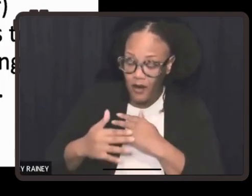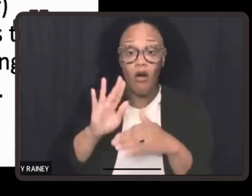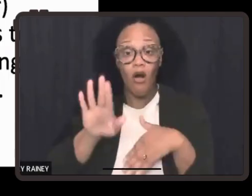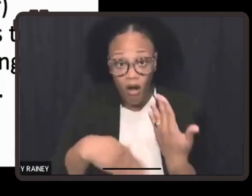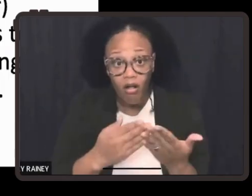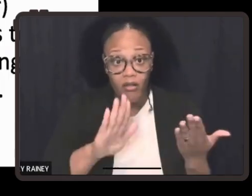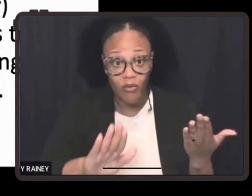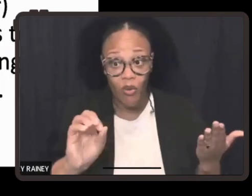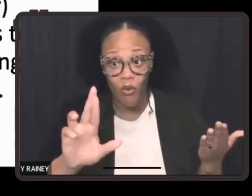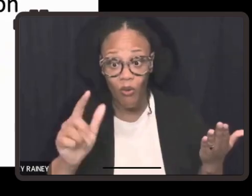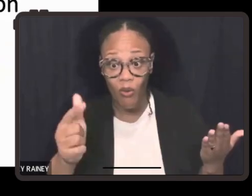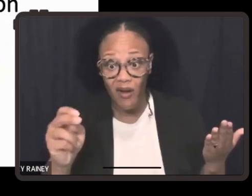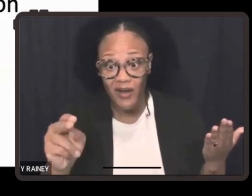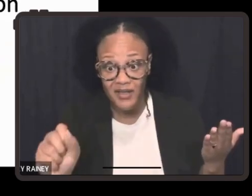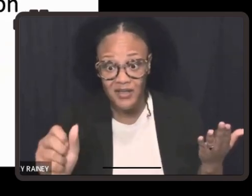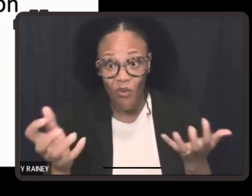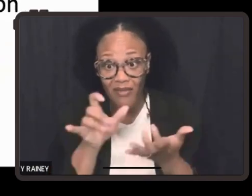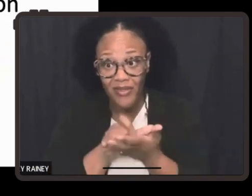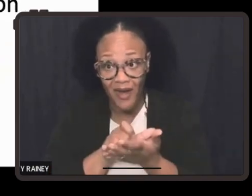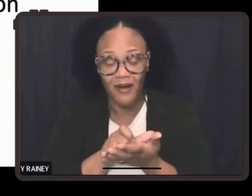next slide